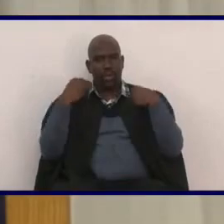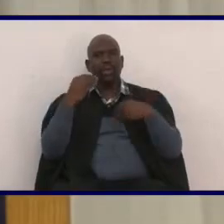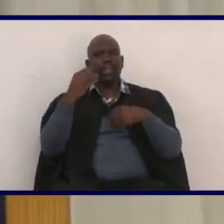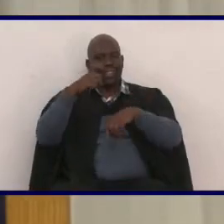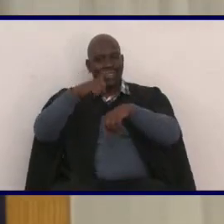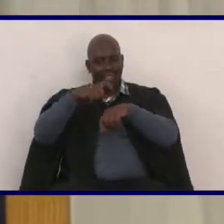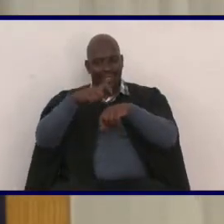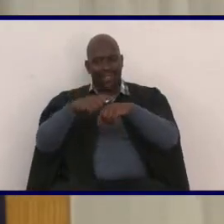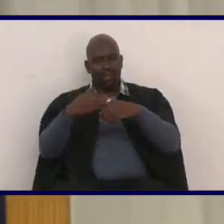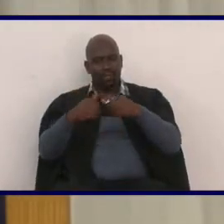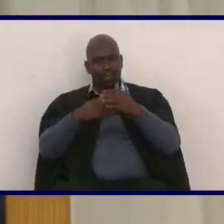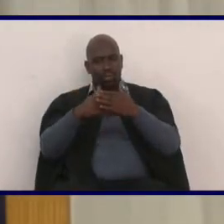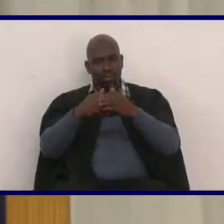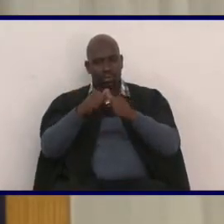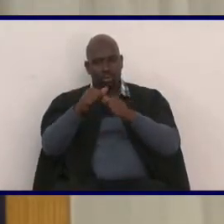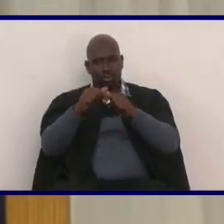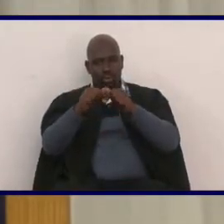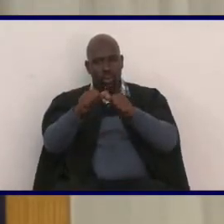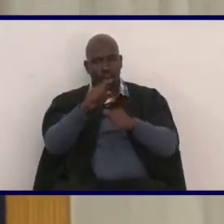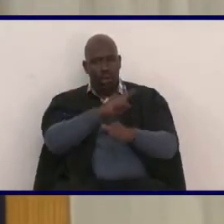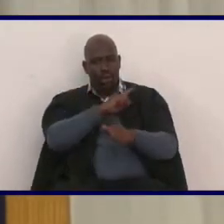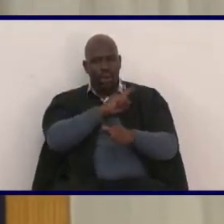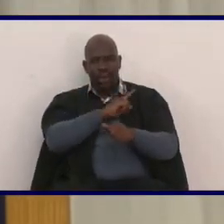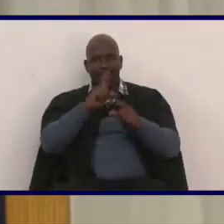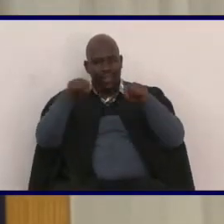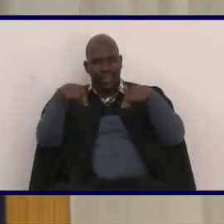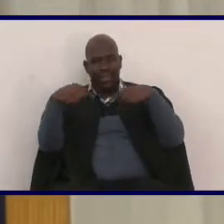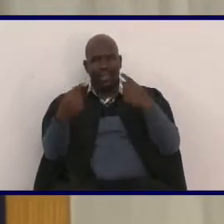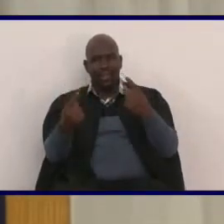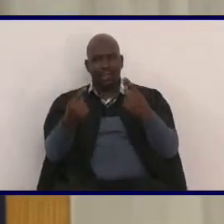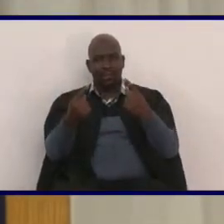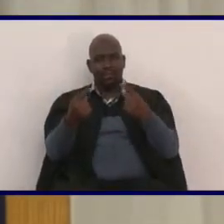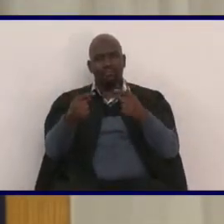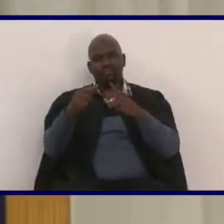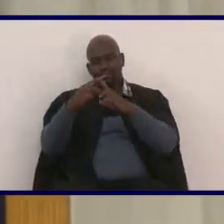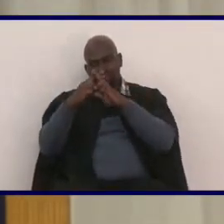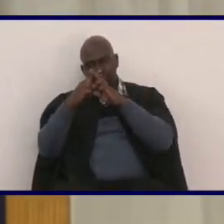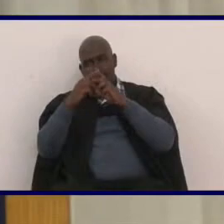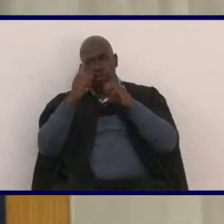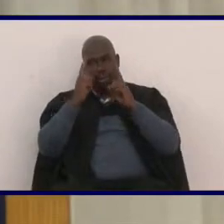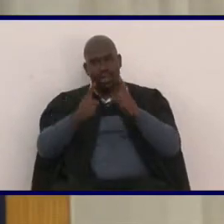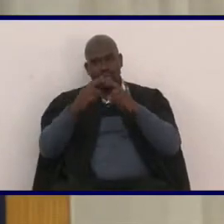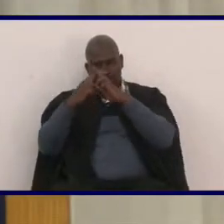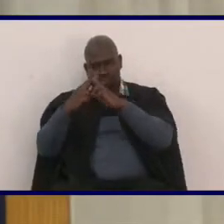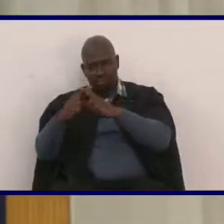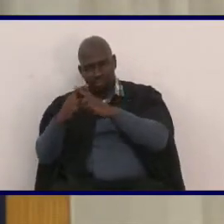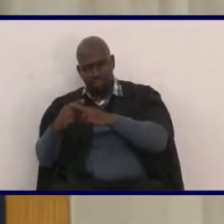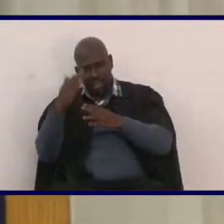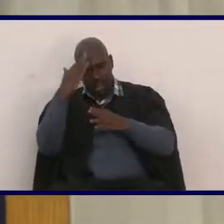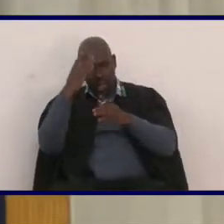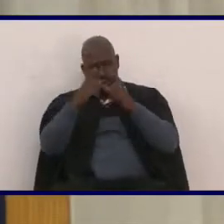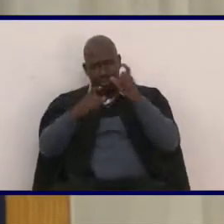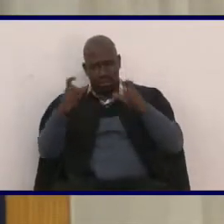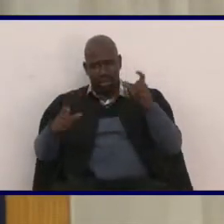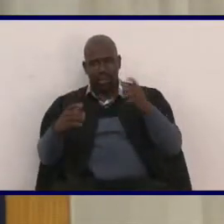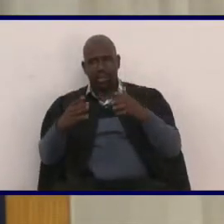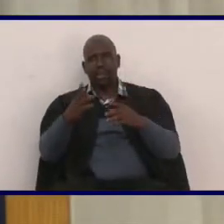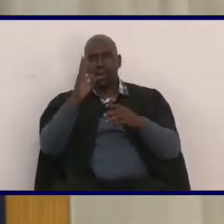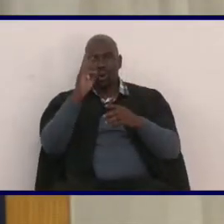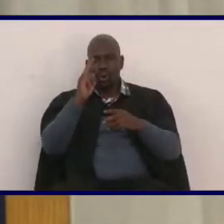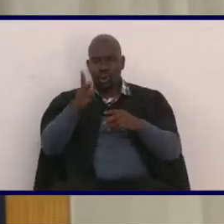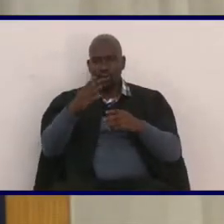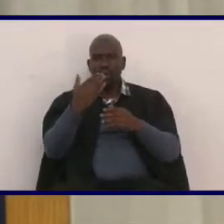their families who have worked very hard to achieve their qualifications. And lastly, we request that you please wear your